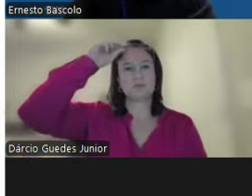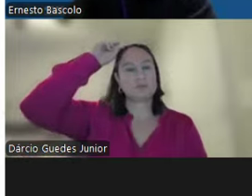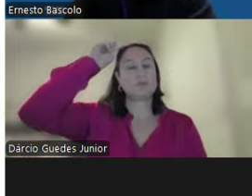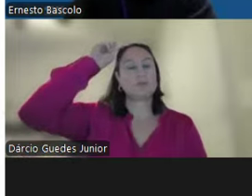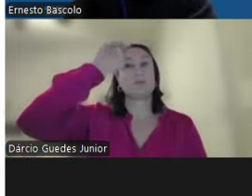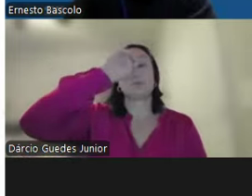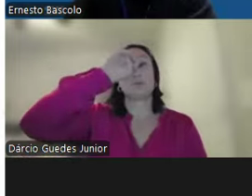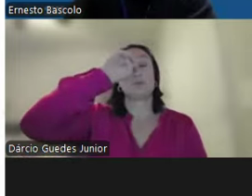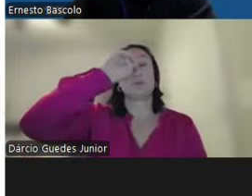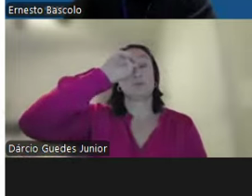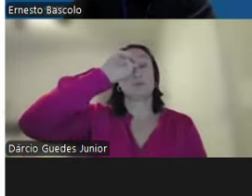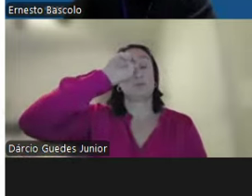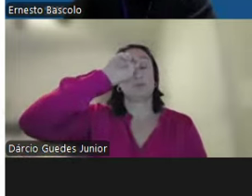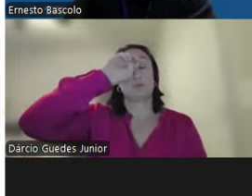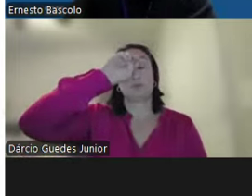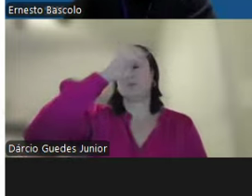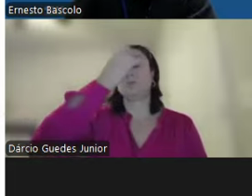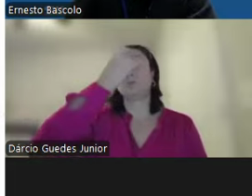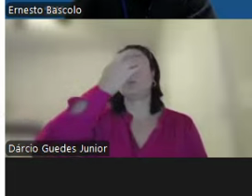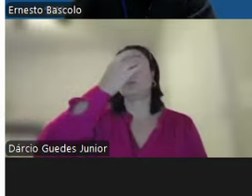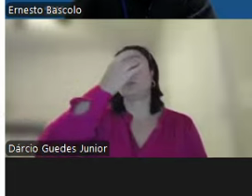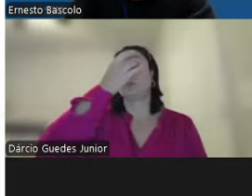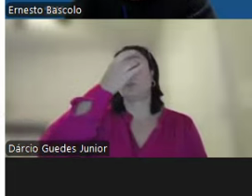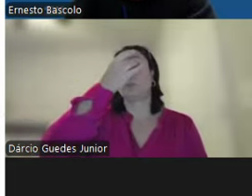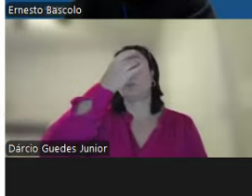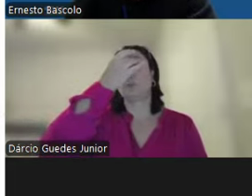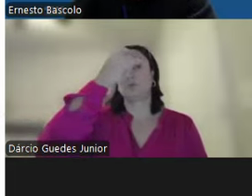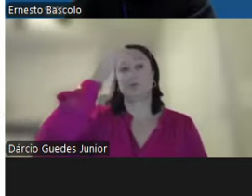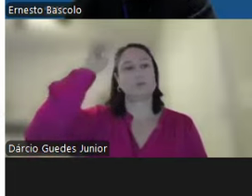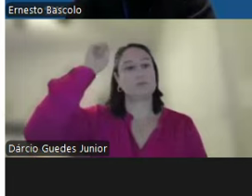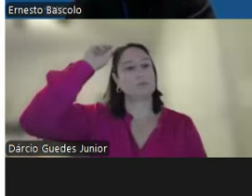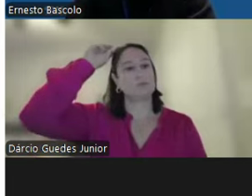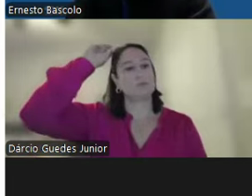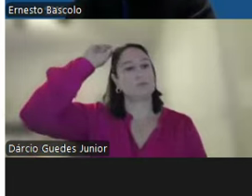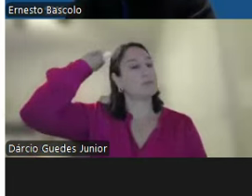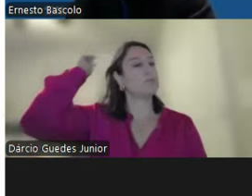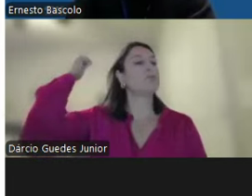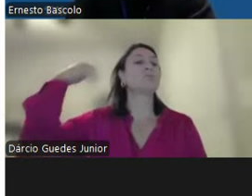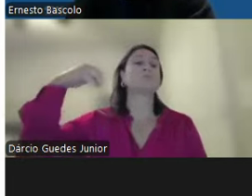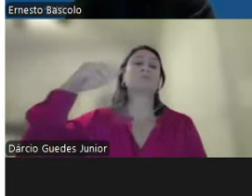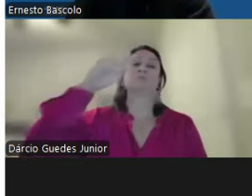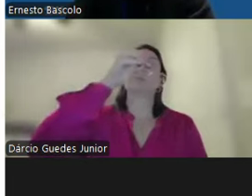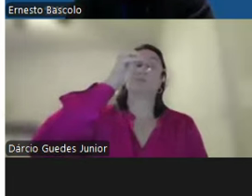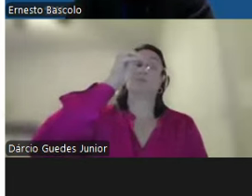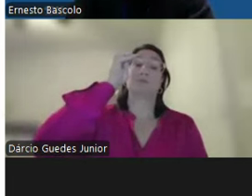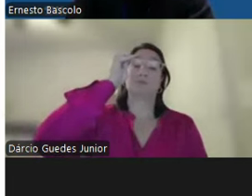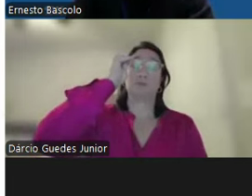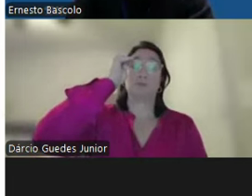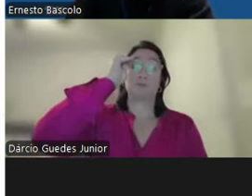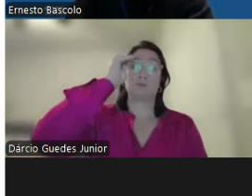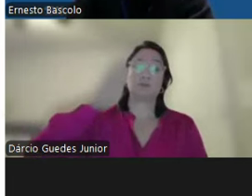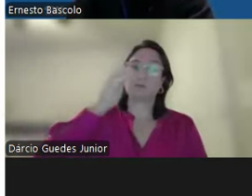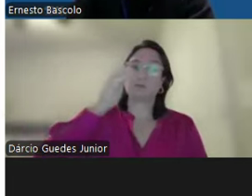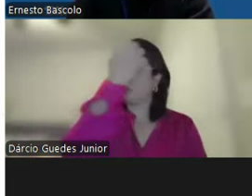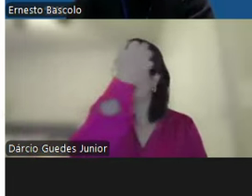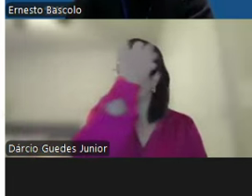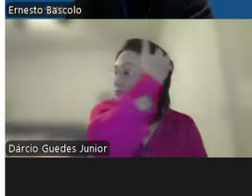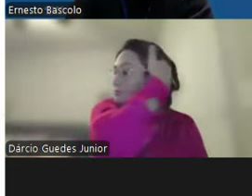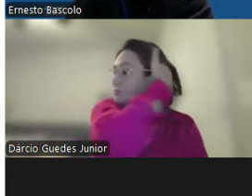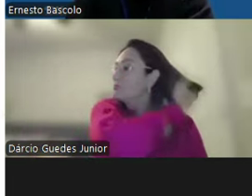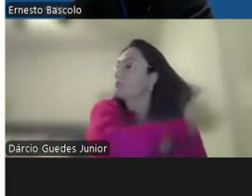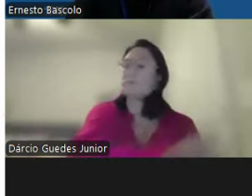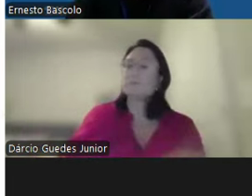que se acercan a those countries ciertas that referencias approach que consideramos que certain son benchmarks condiciones that we consider necesarias para are necessary avanzar conditions